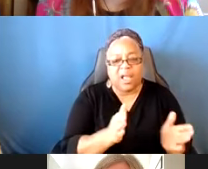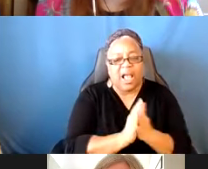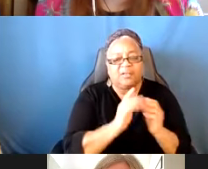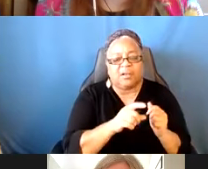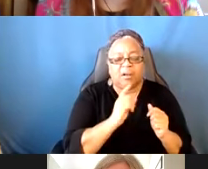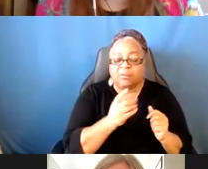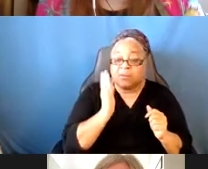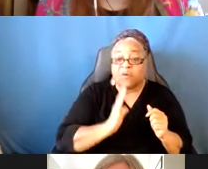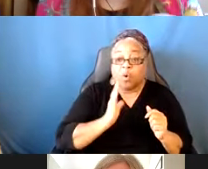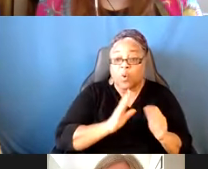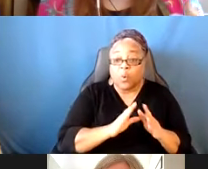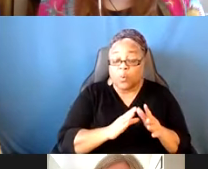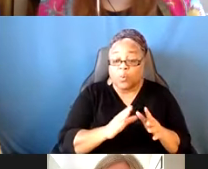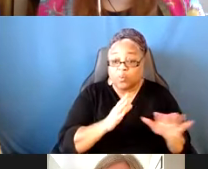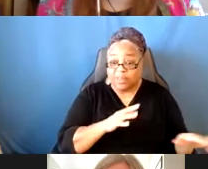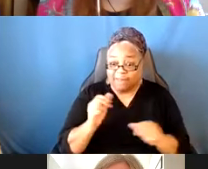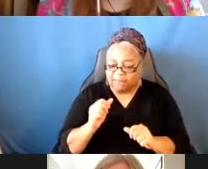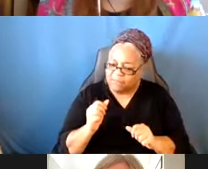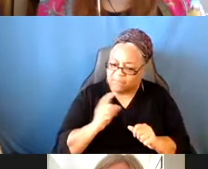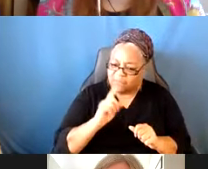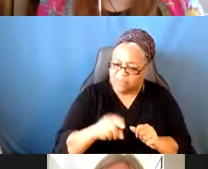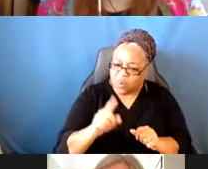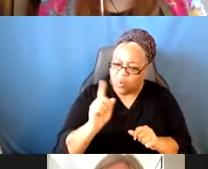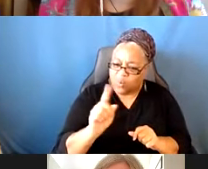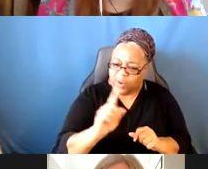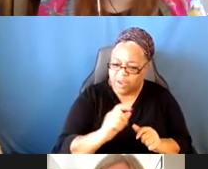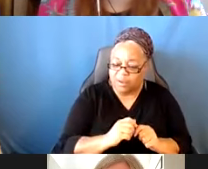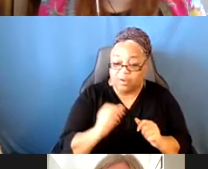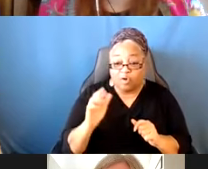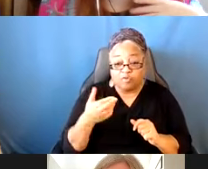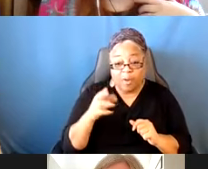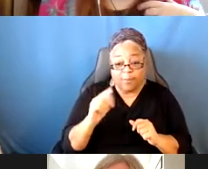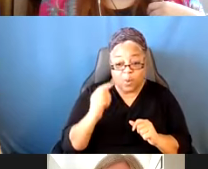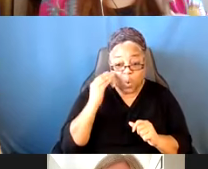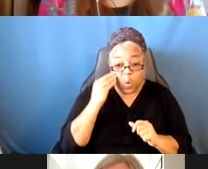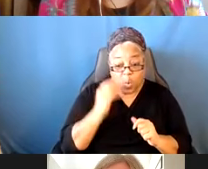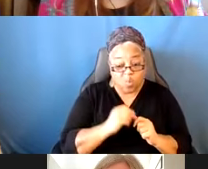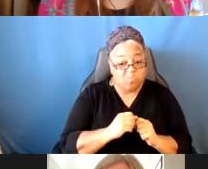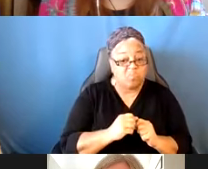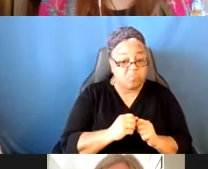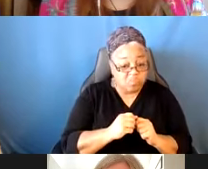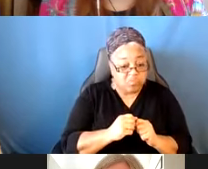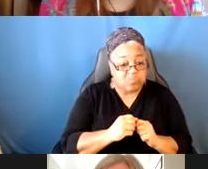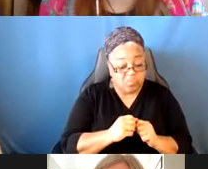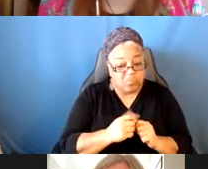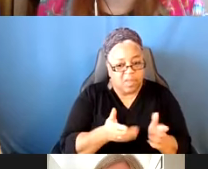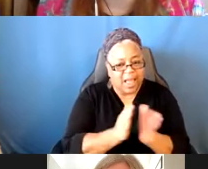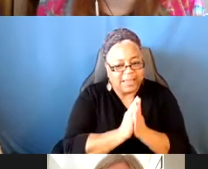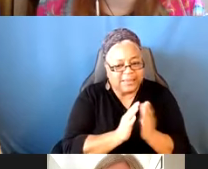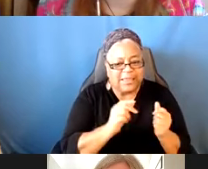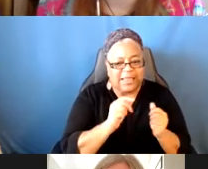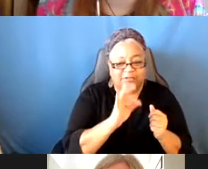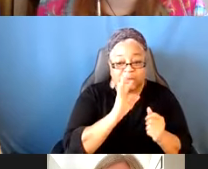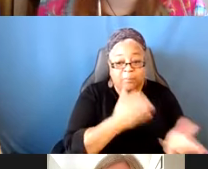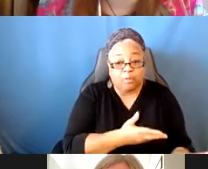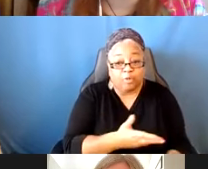the past? And does Robert know where she went when she left him? Asking whether she could take her child